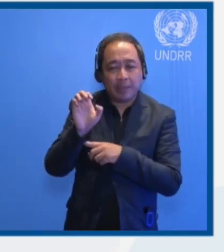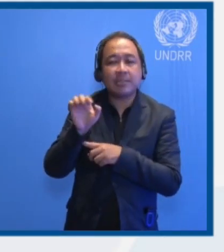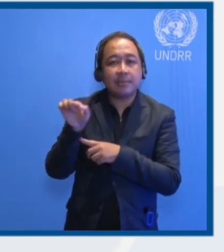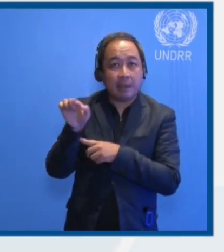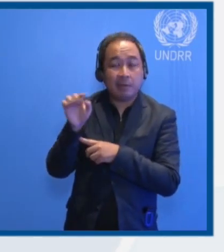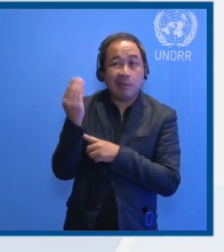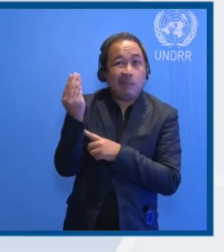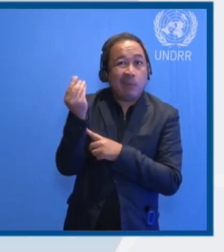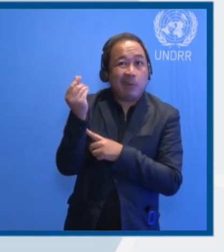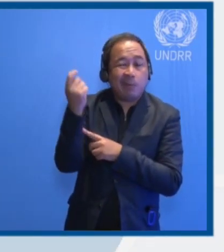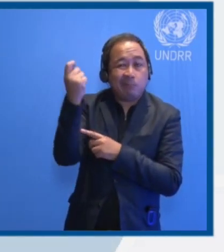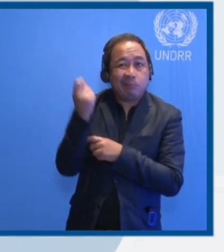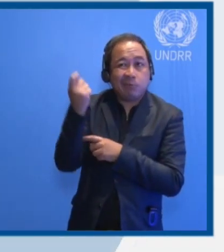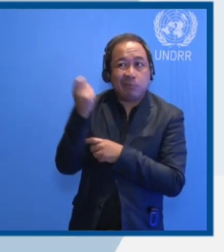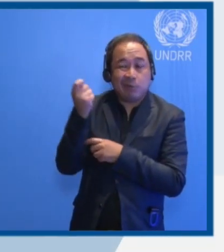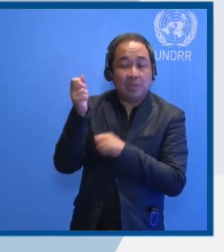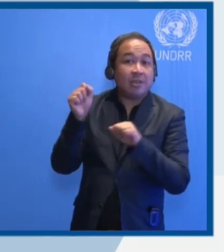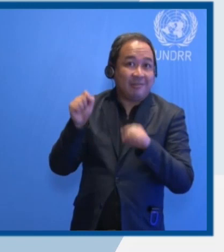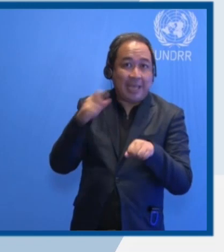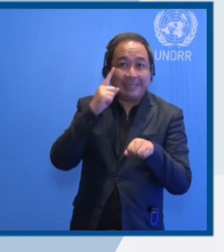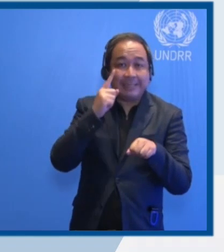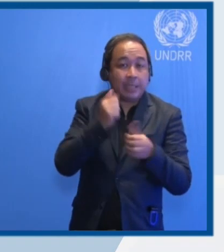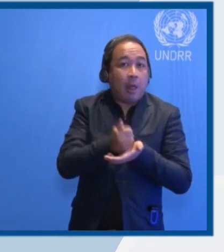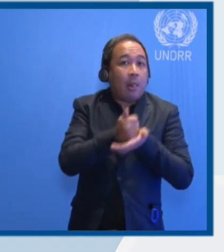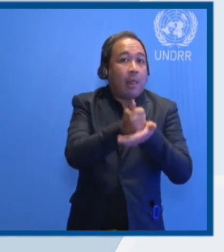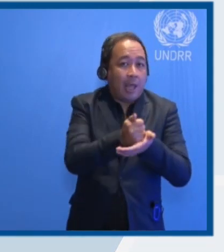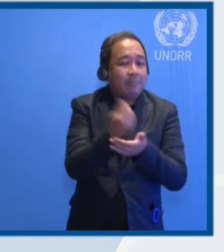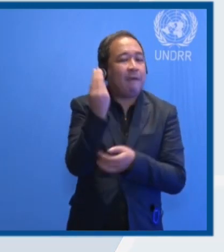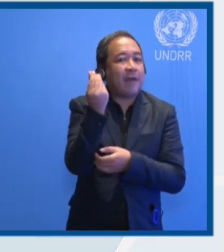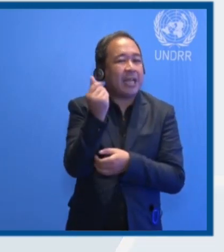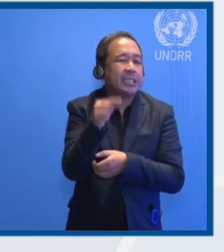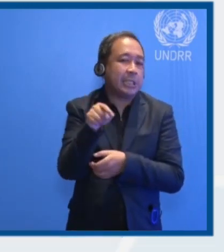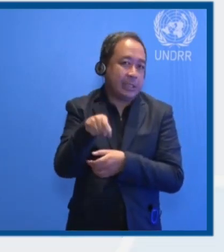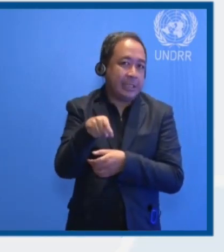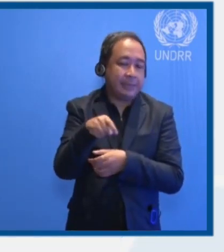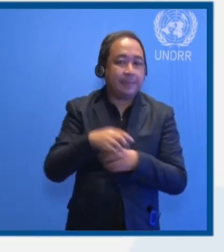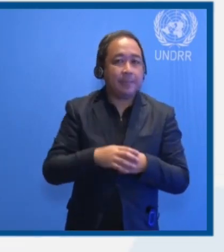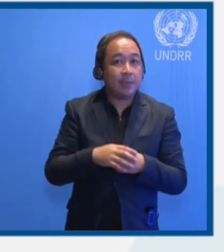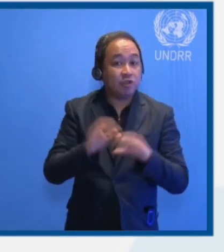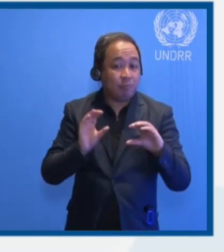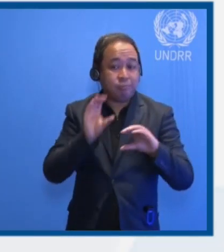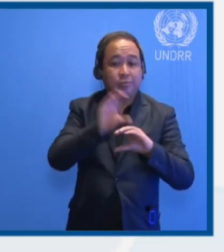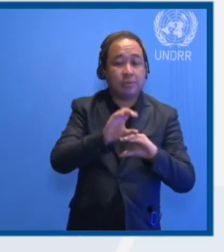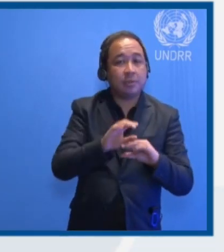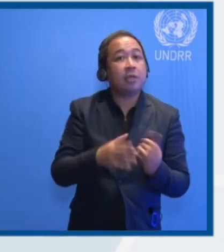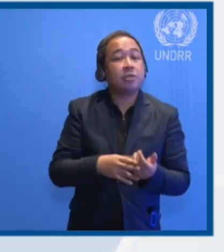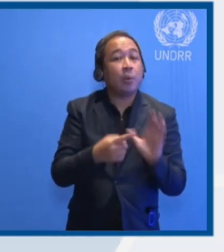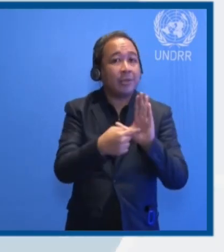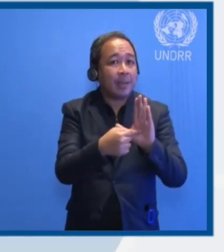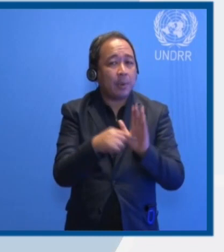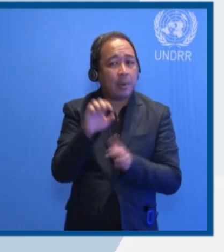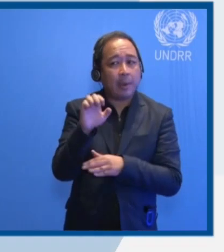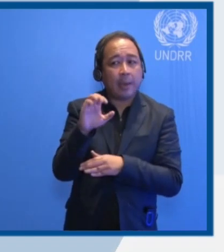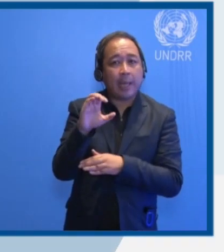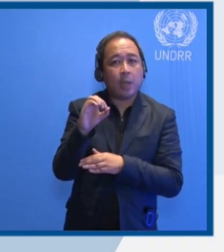financing. So I think it's quite theoretical at the moment, but essentially the theory is that if you've got eco-DRR in place, you reduce